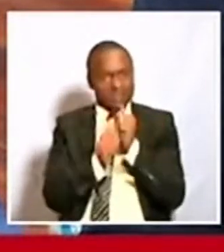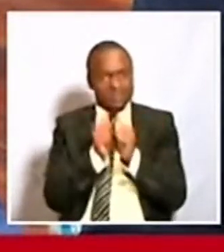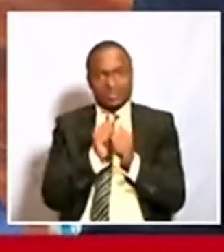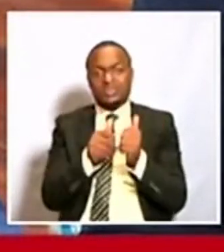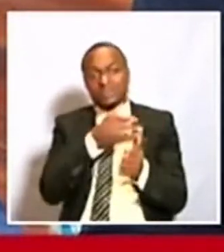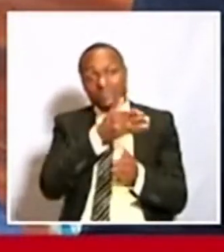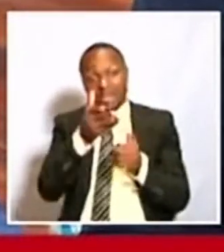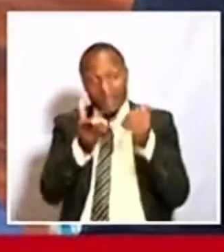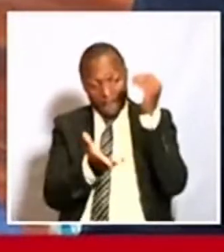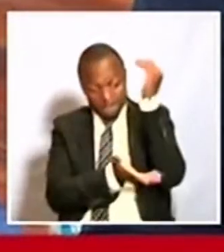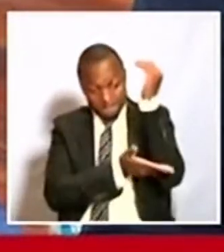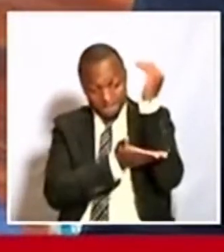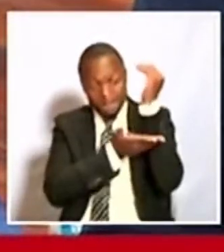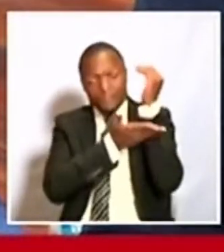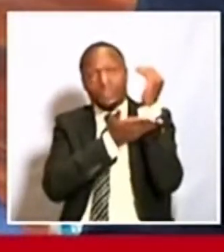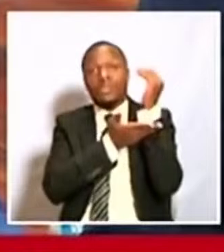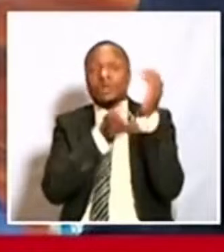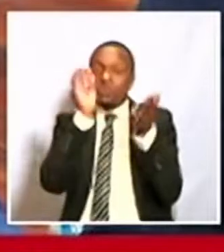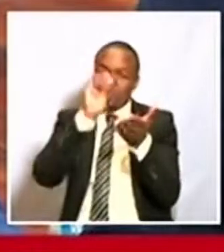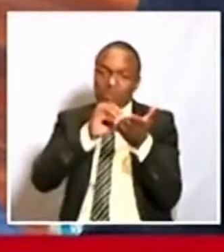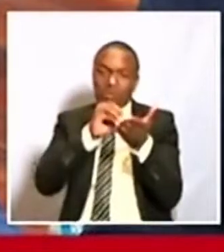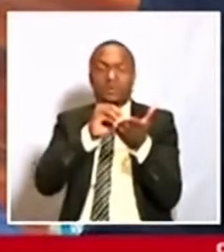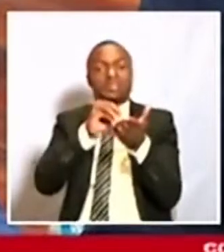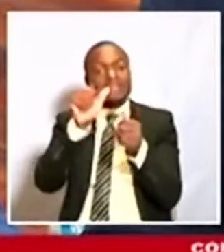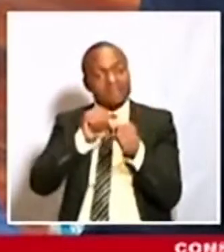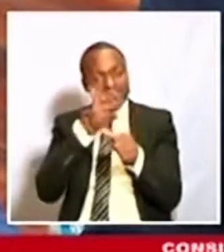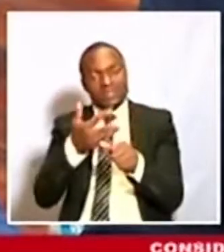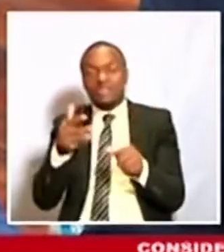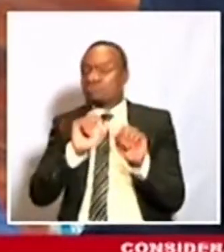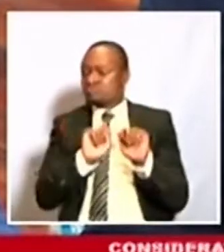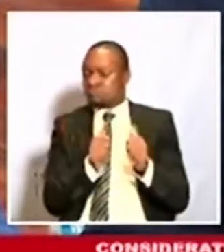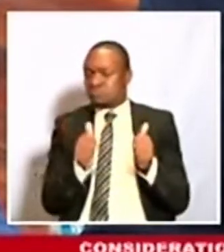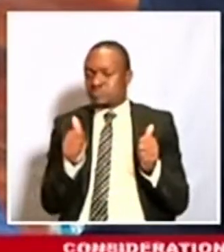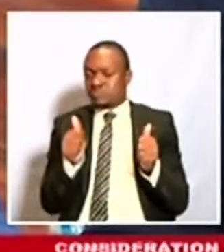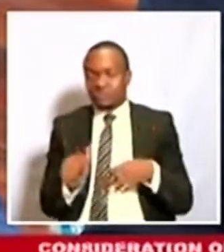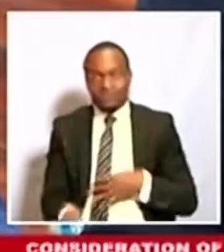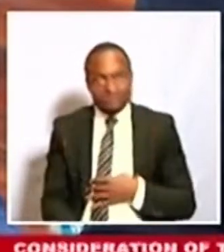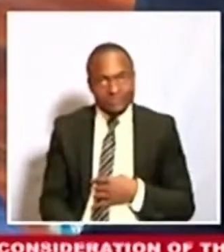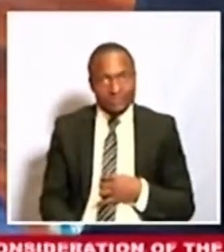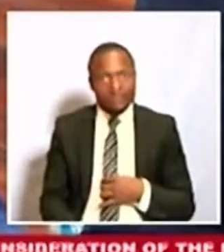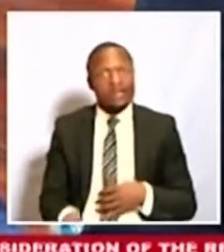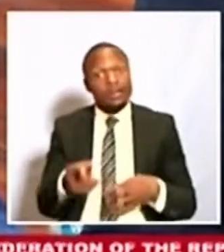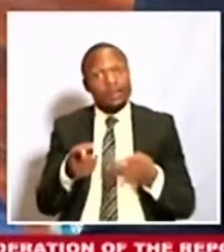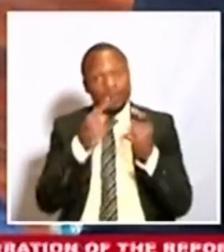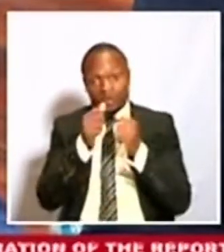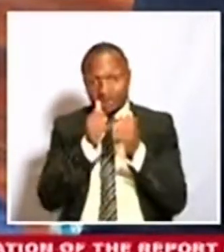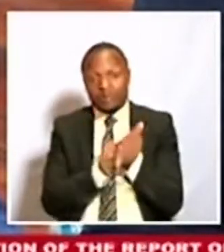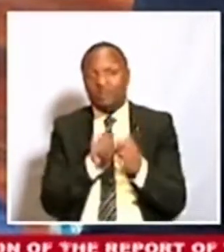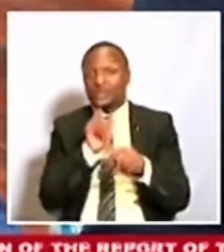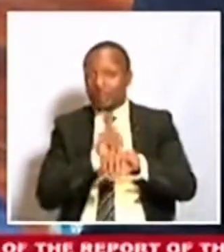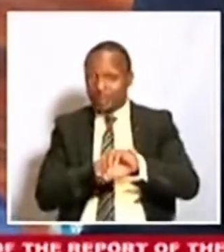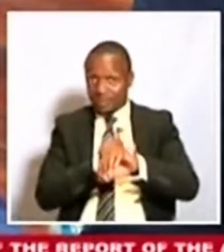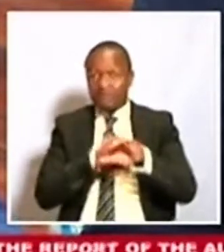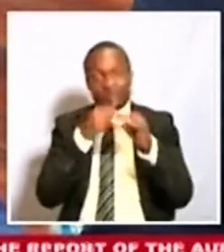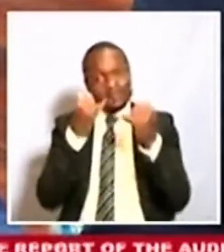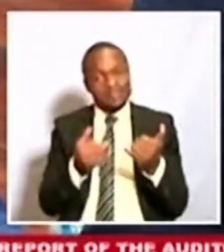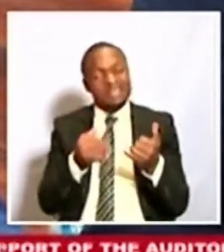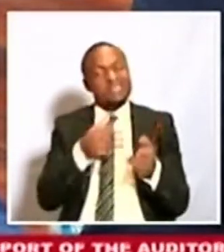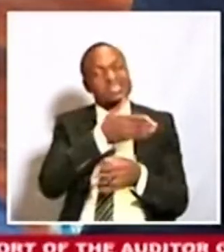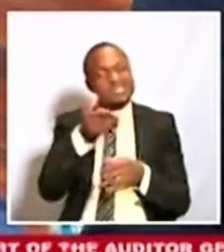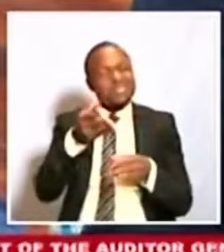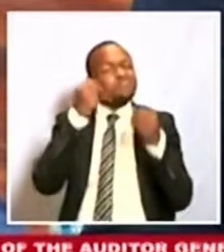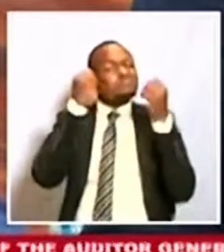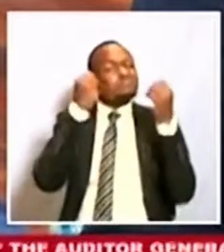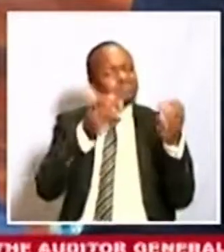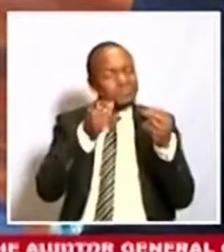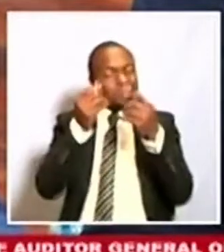been improvements and we have put everything in place. We are talking of this time because there were a lot of challenges